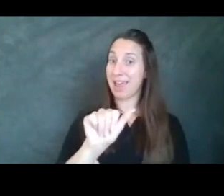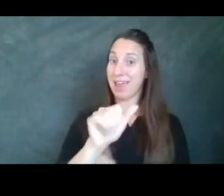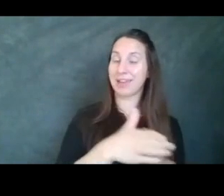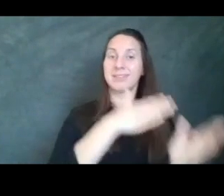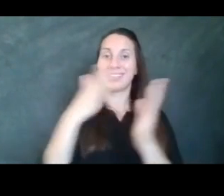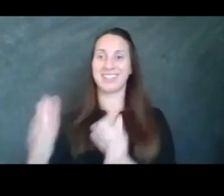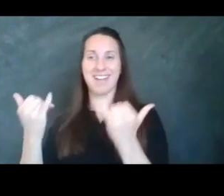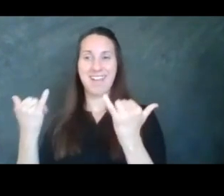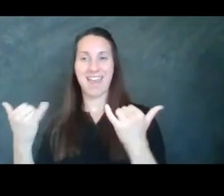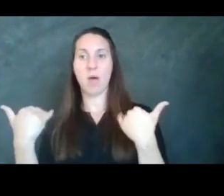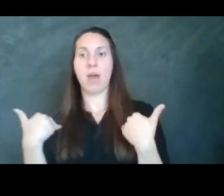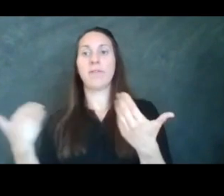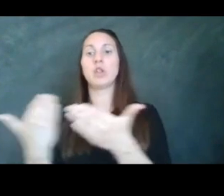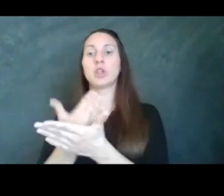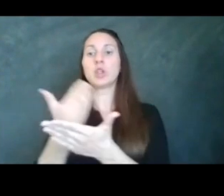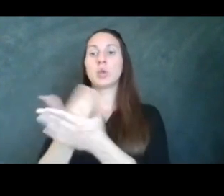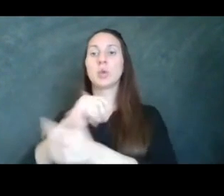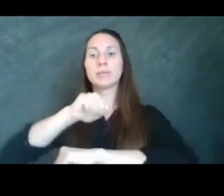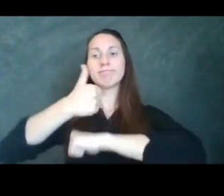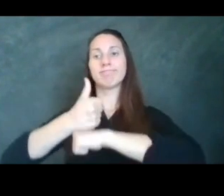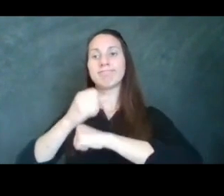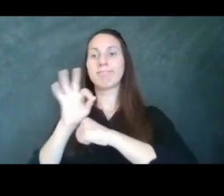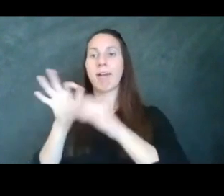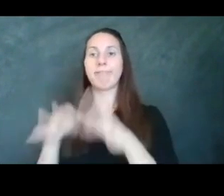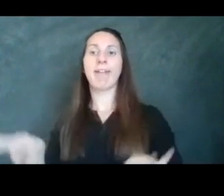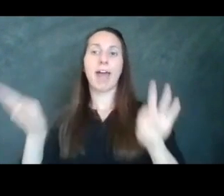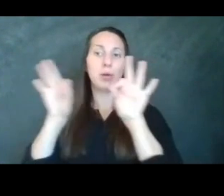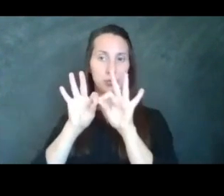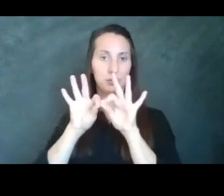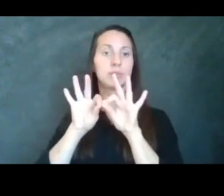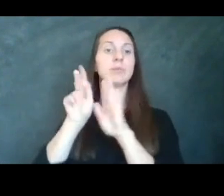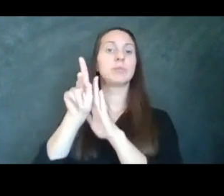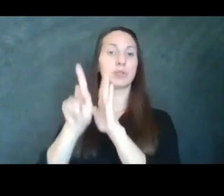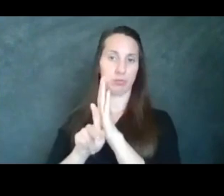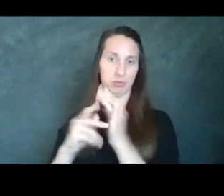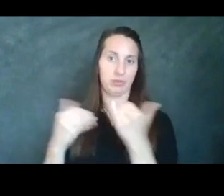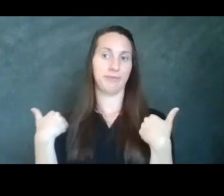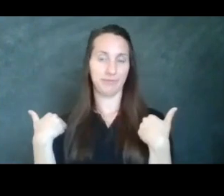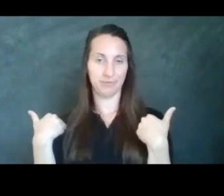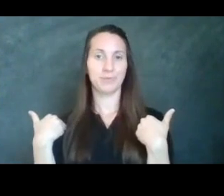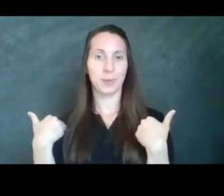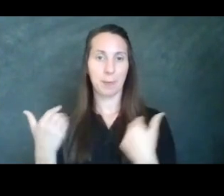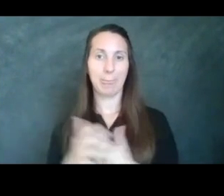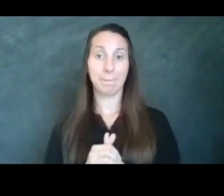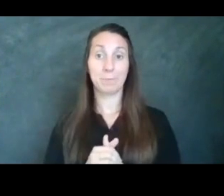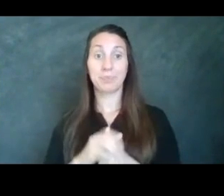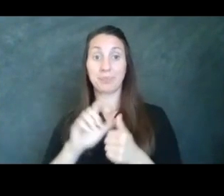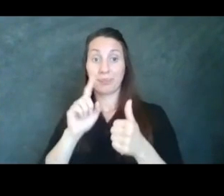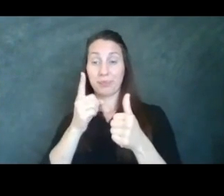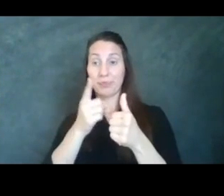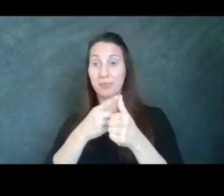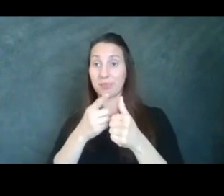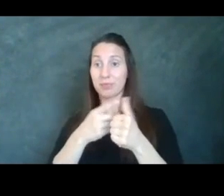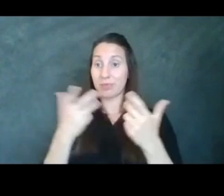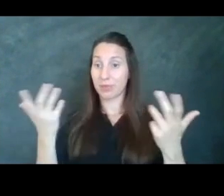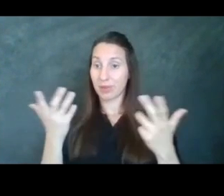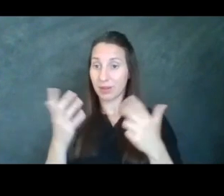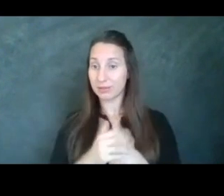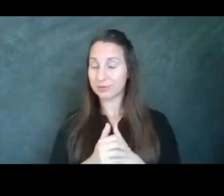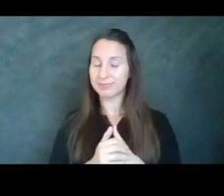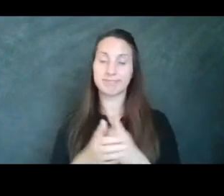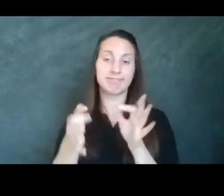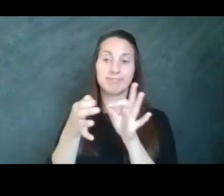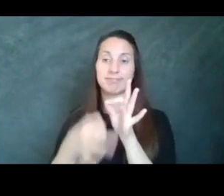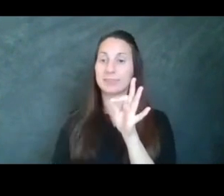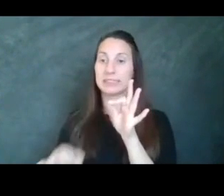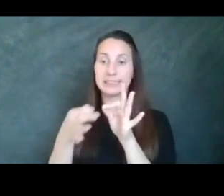new set of values and principles. The first precept is very simple,